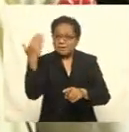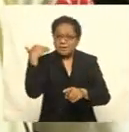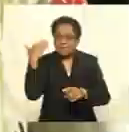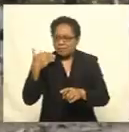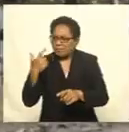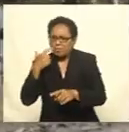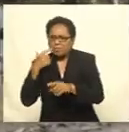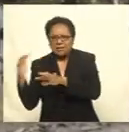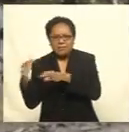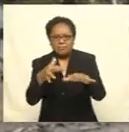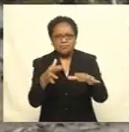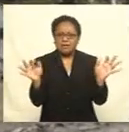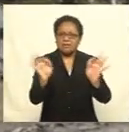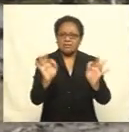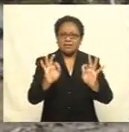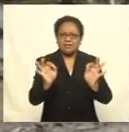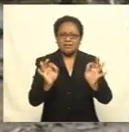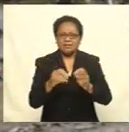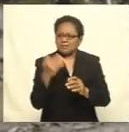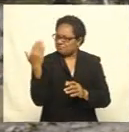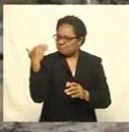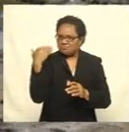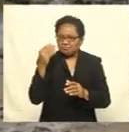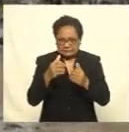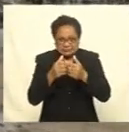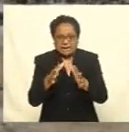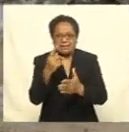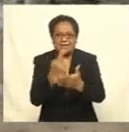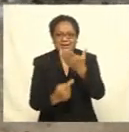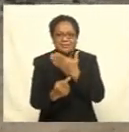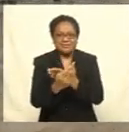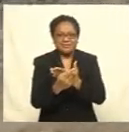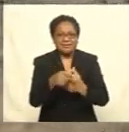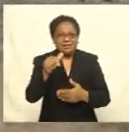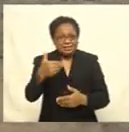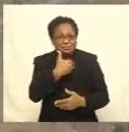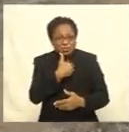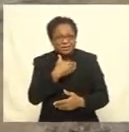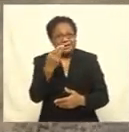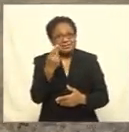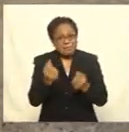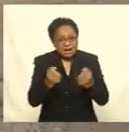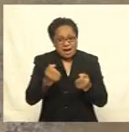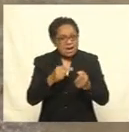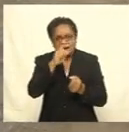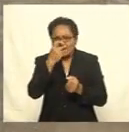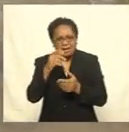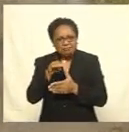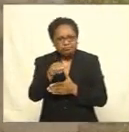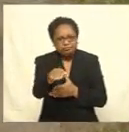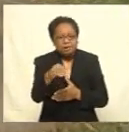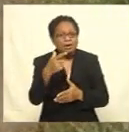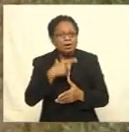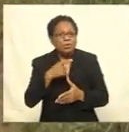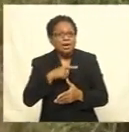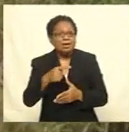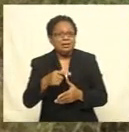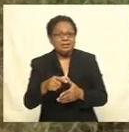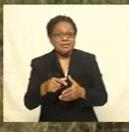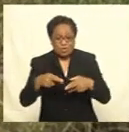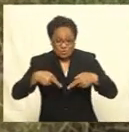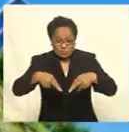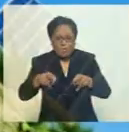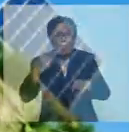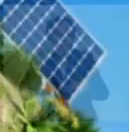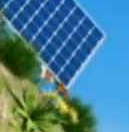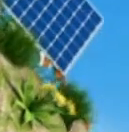flood. It just happened a few years ago. Just this morning, even some vehicles couldn't come in because the whole road, it was